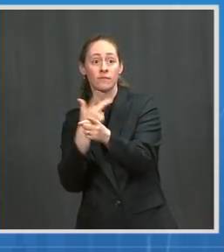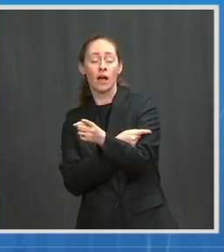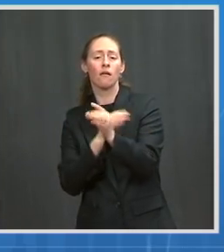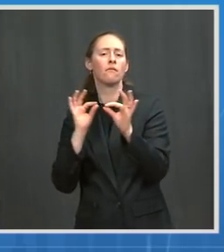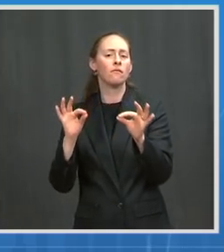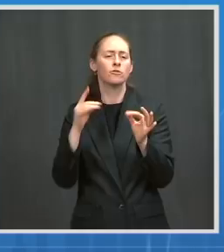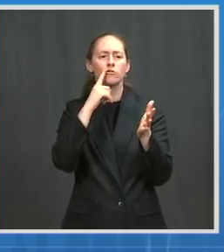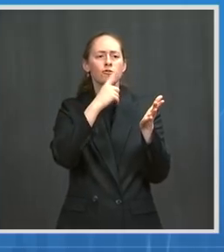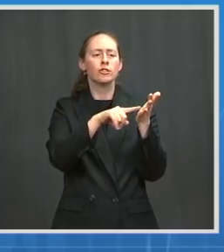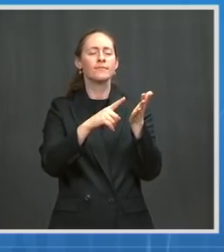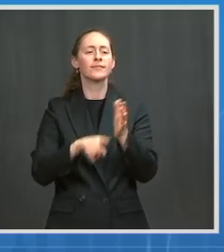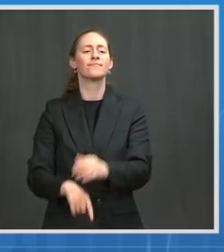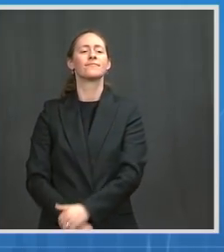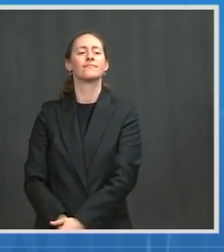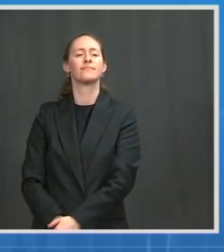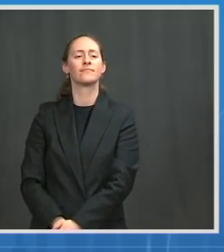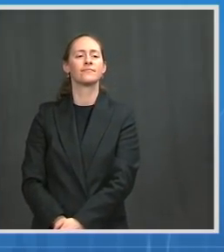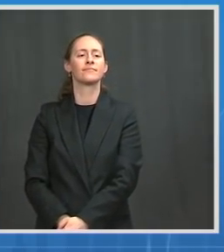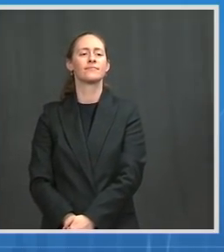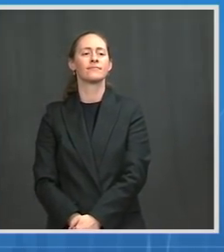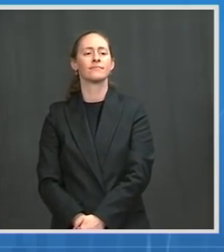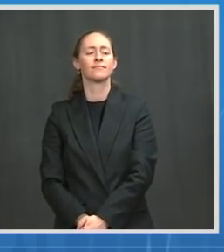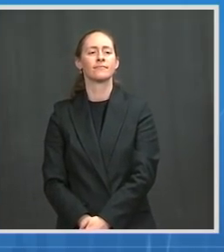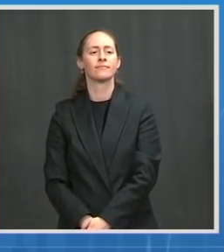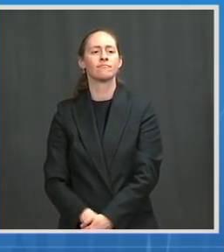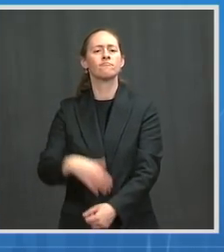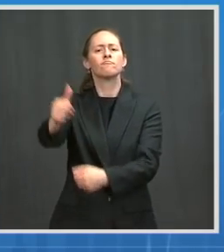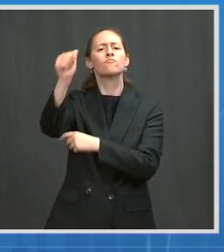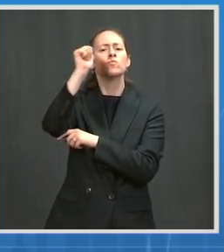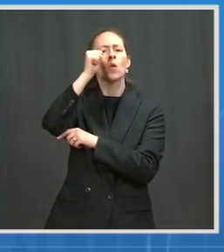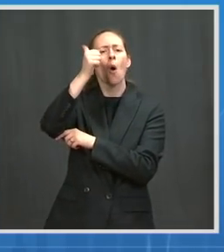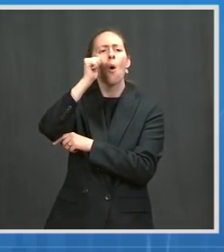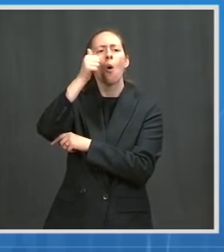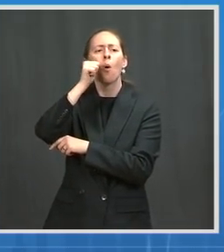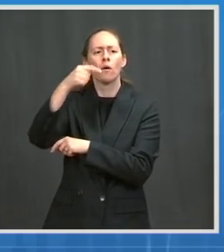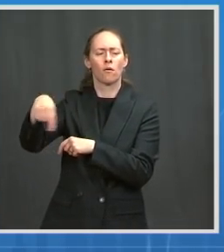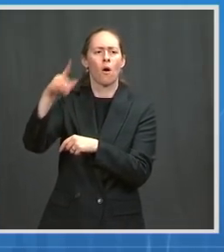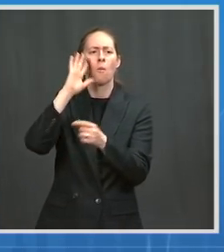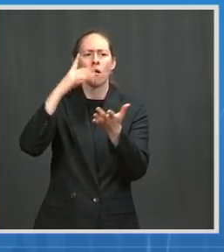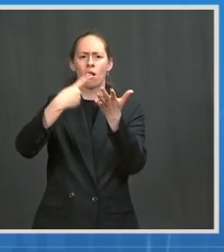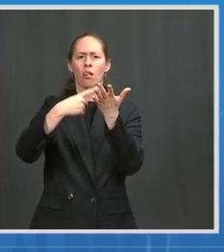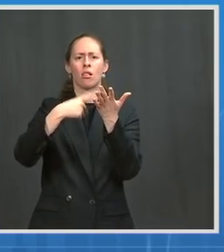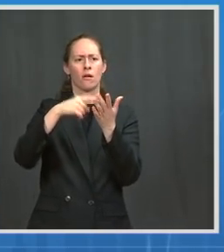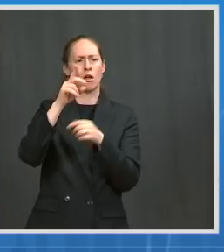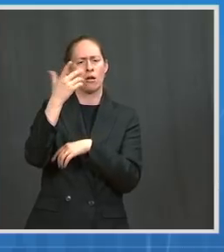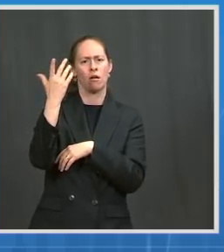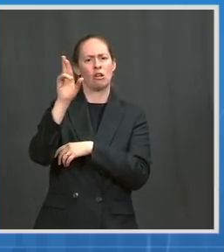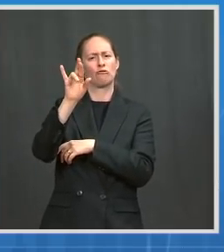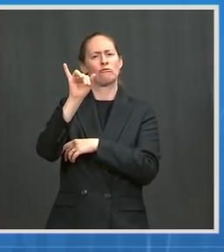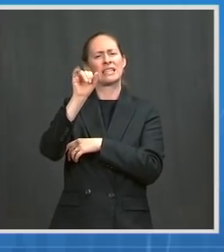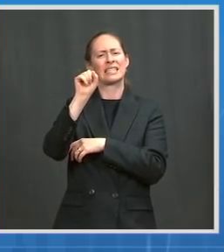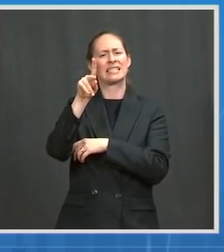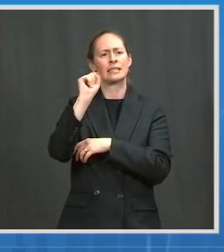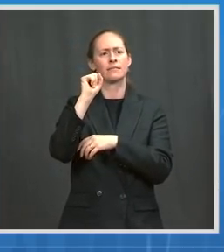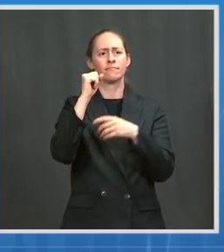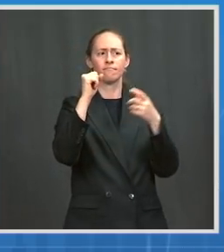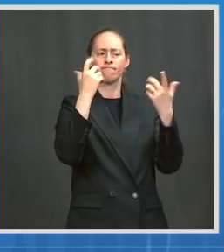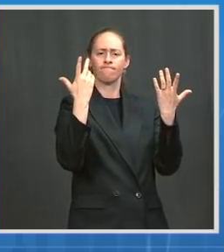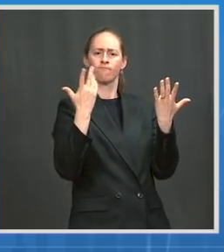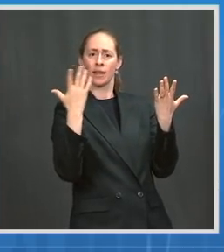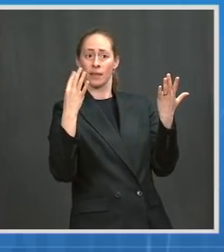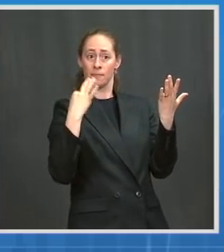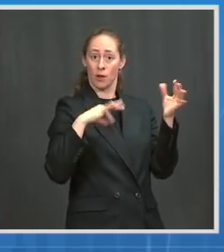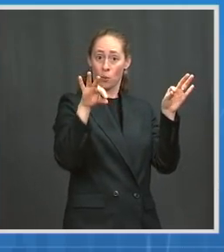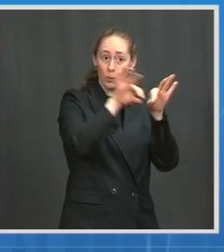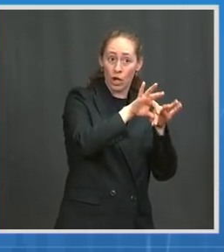ACIP will hear a risk-benefit analysis regarding COVID-19 vaccination versus the potential rare side effects across